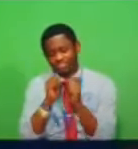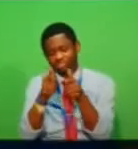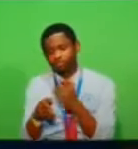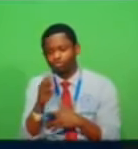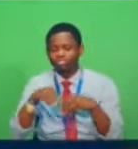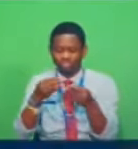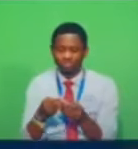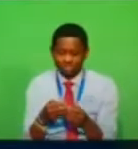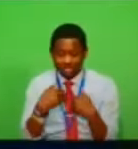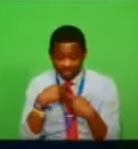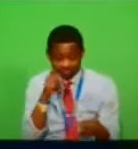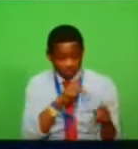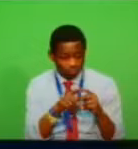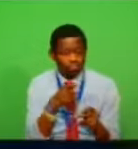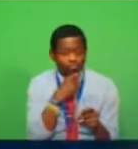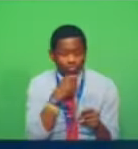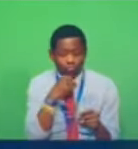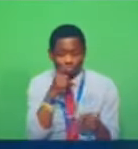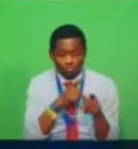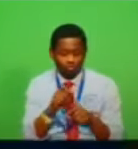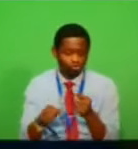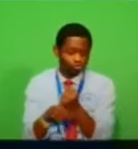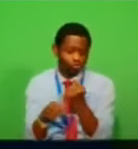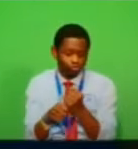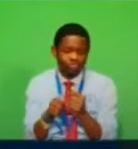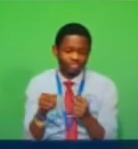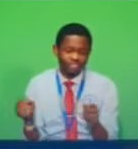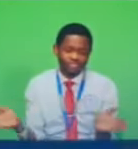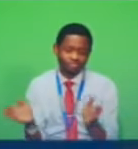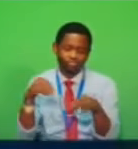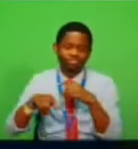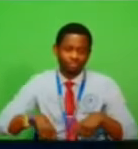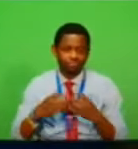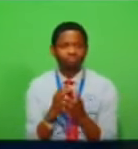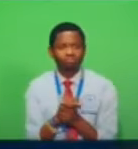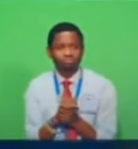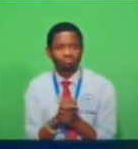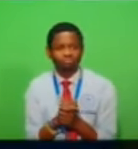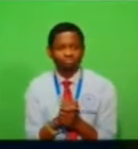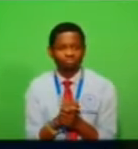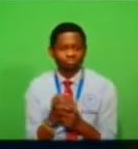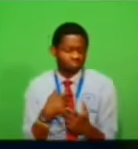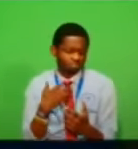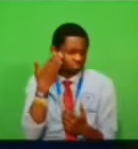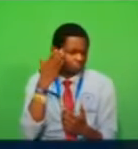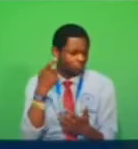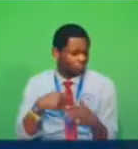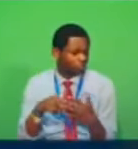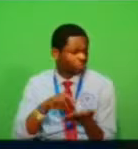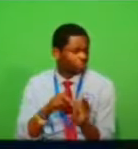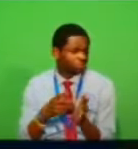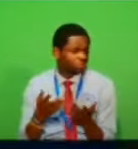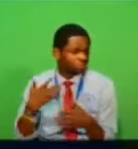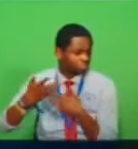adulthood. And so people used to say that you are young, but you have an old soul. And I didn't quite know what that meant. But